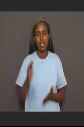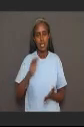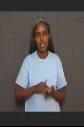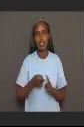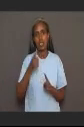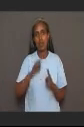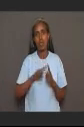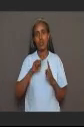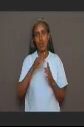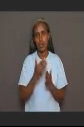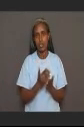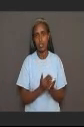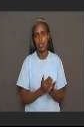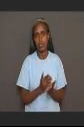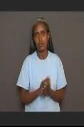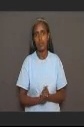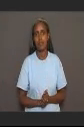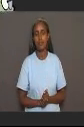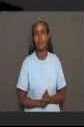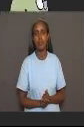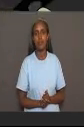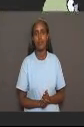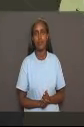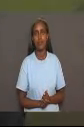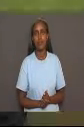Let's get back to our lesson.